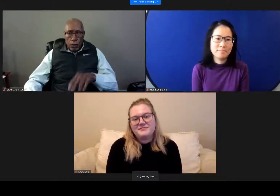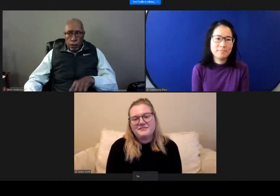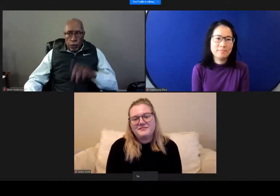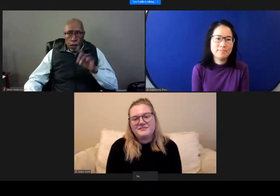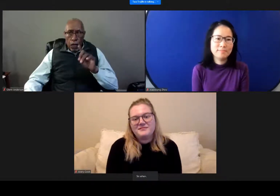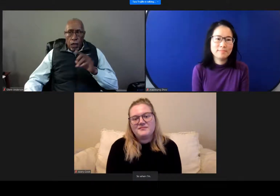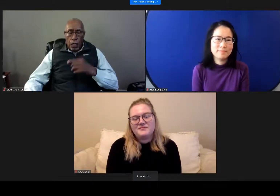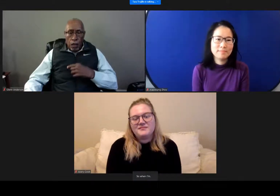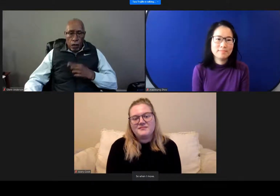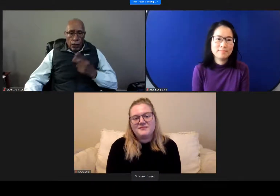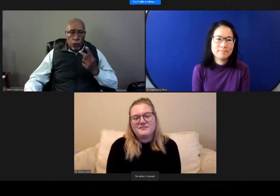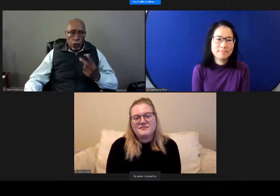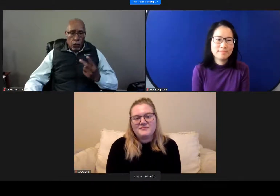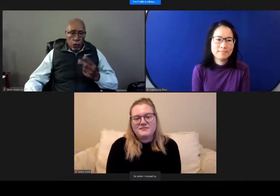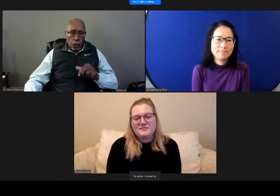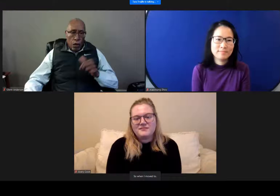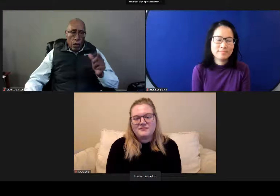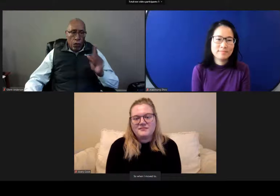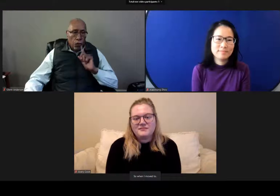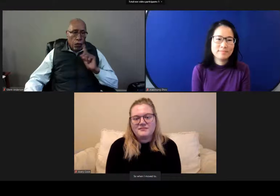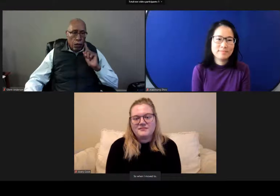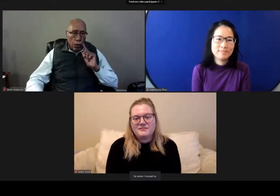So when I moved to,